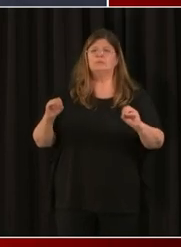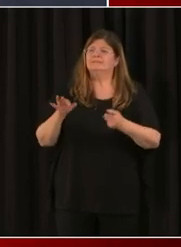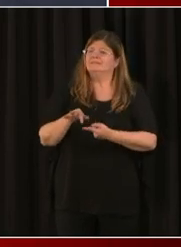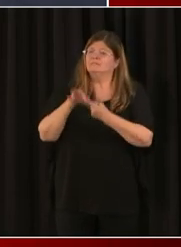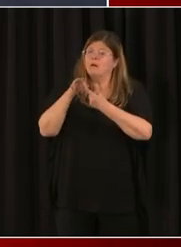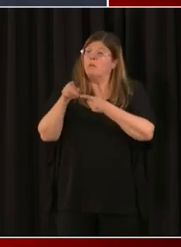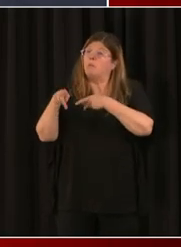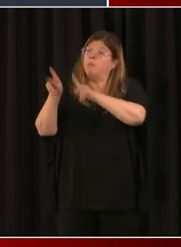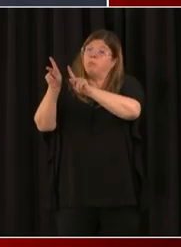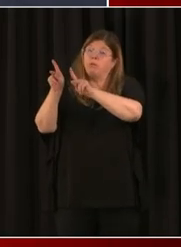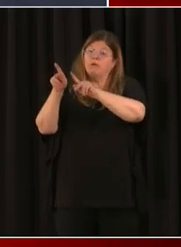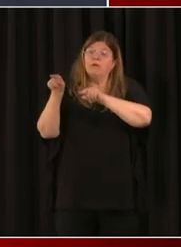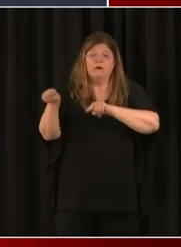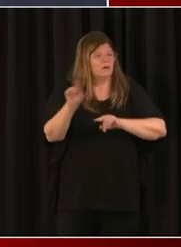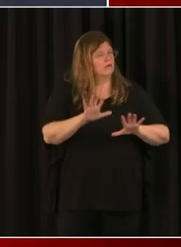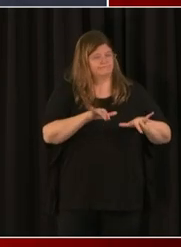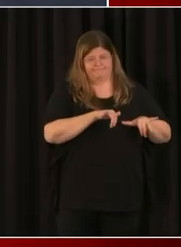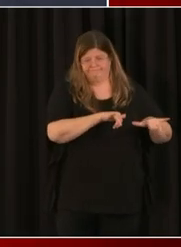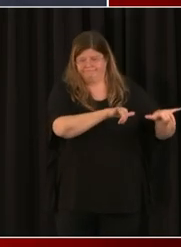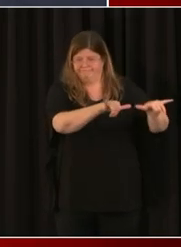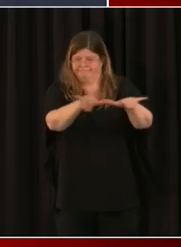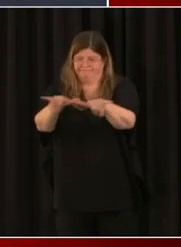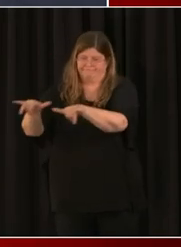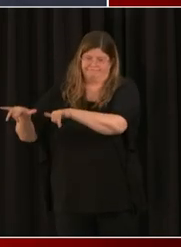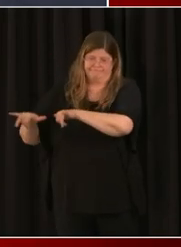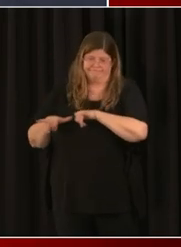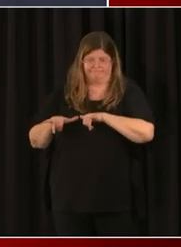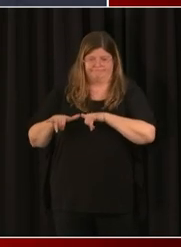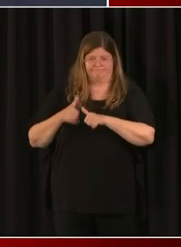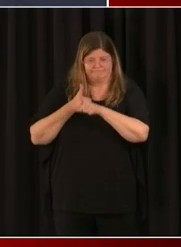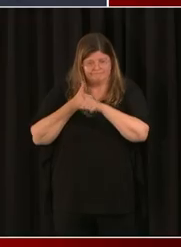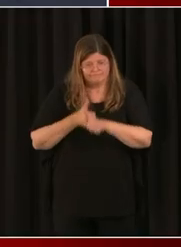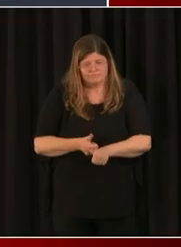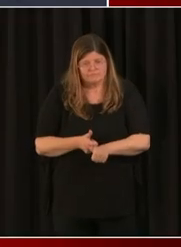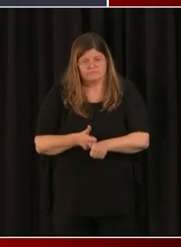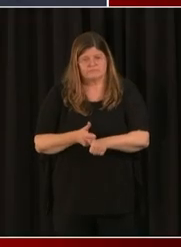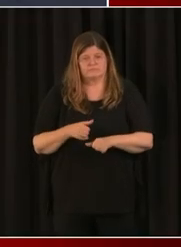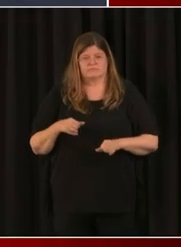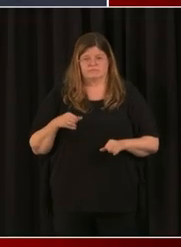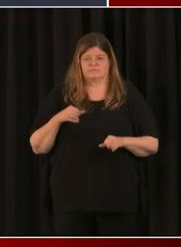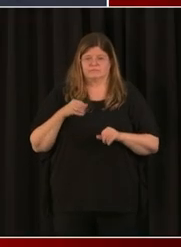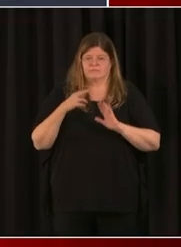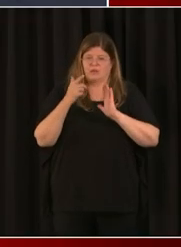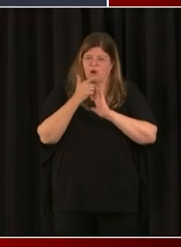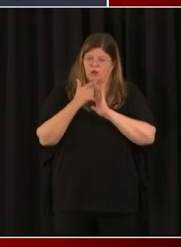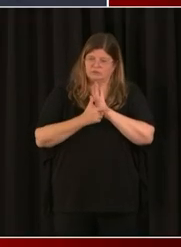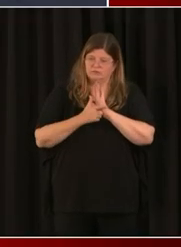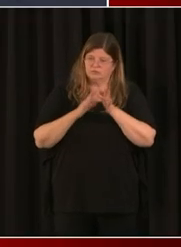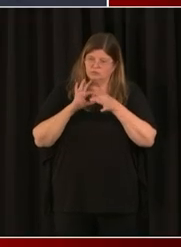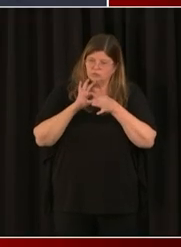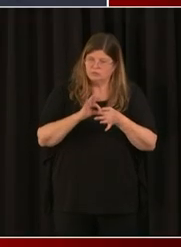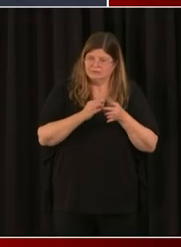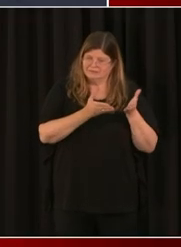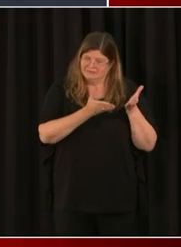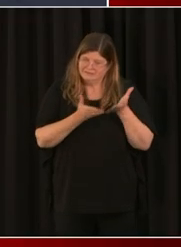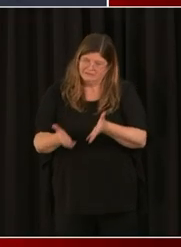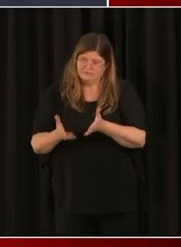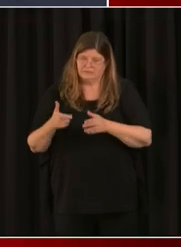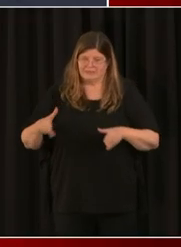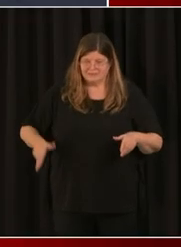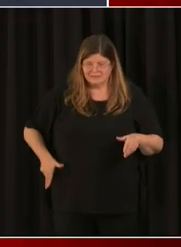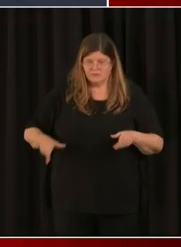in the District of Columbia. As you mentioned, well, with the exception of being able to carry in on U.S. Capitol